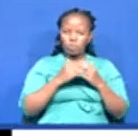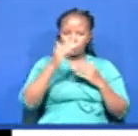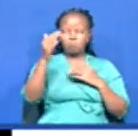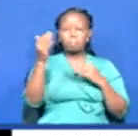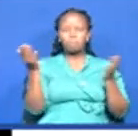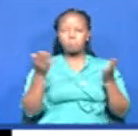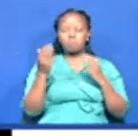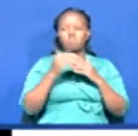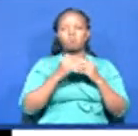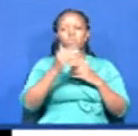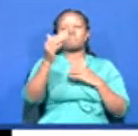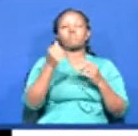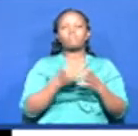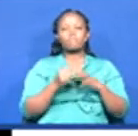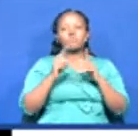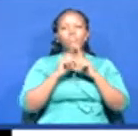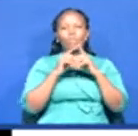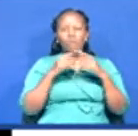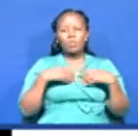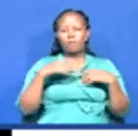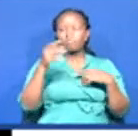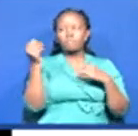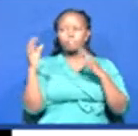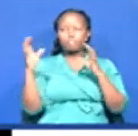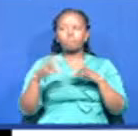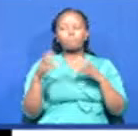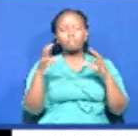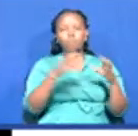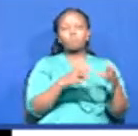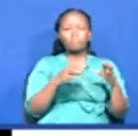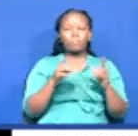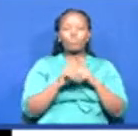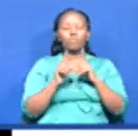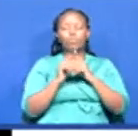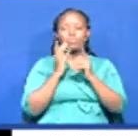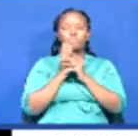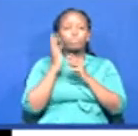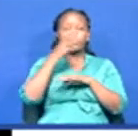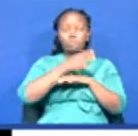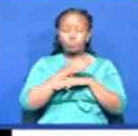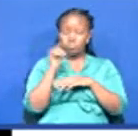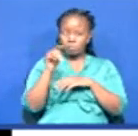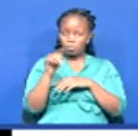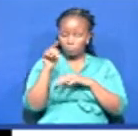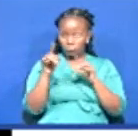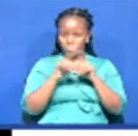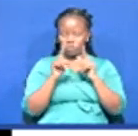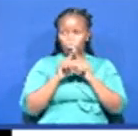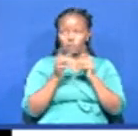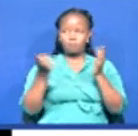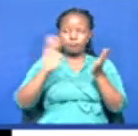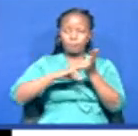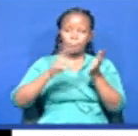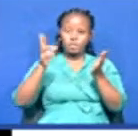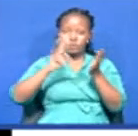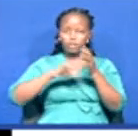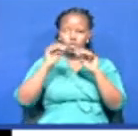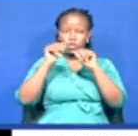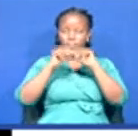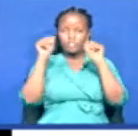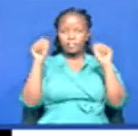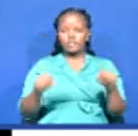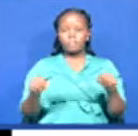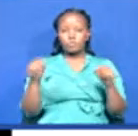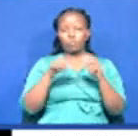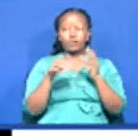We also have the observatory, and more than this, even the recognition system that we are launching